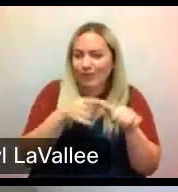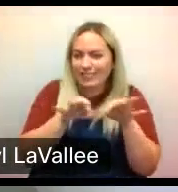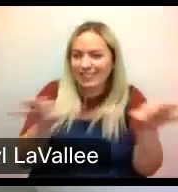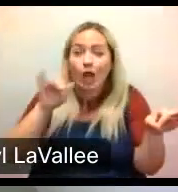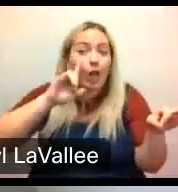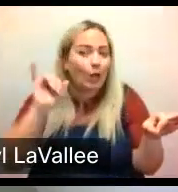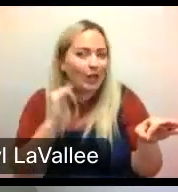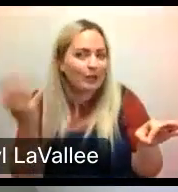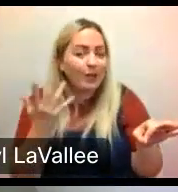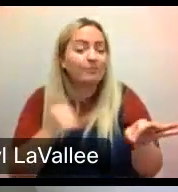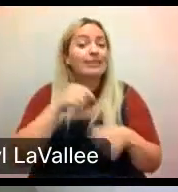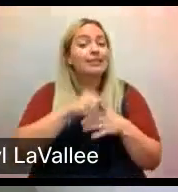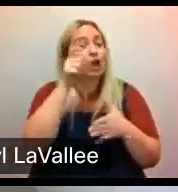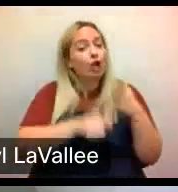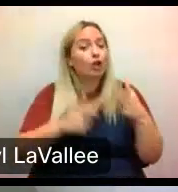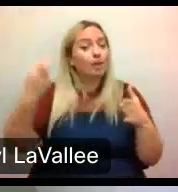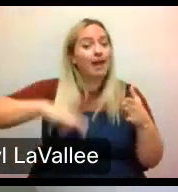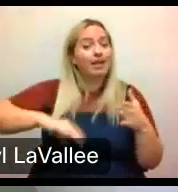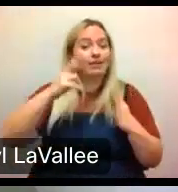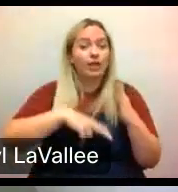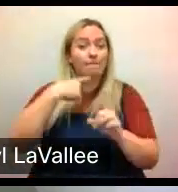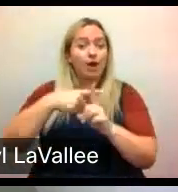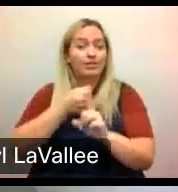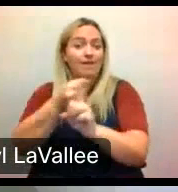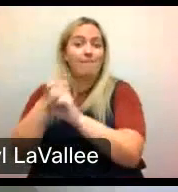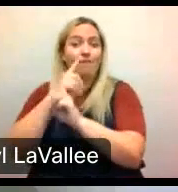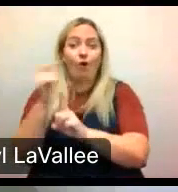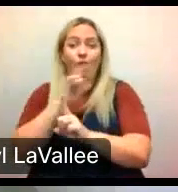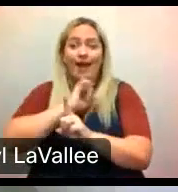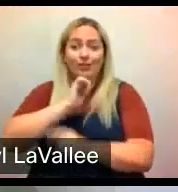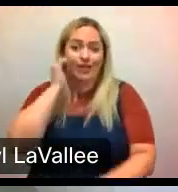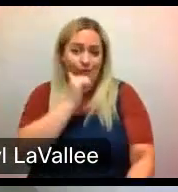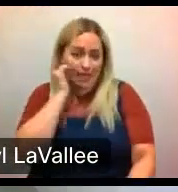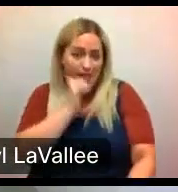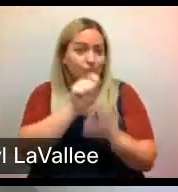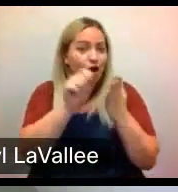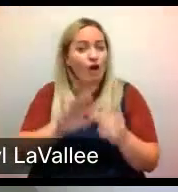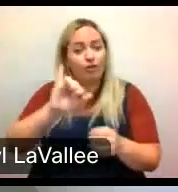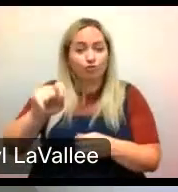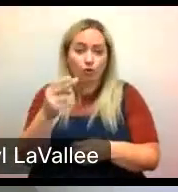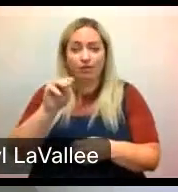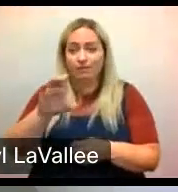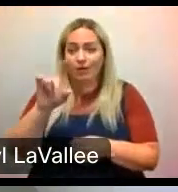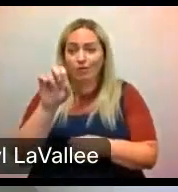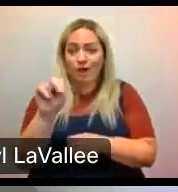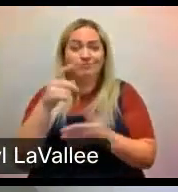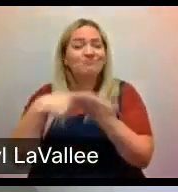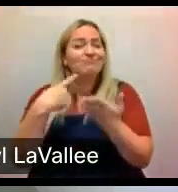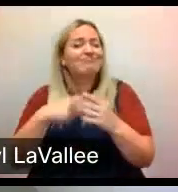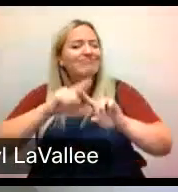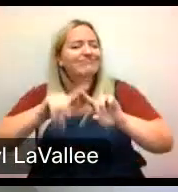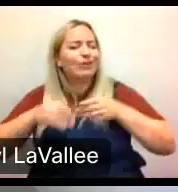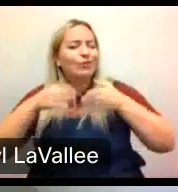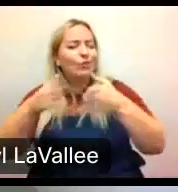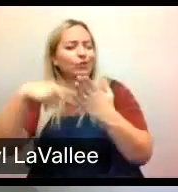the article, Benefits of Reading, Positive Impacts for All Ages Every Day, author Joseph McCrossan discusses the ways that reading can support